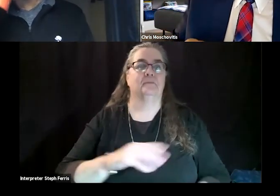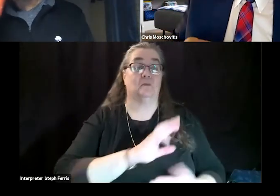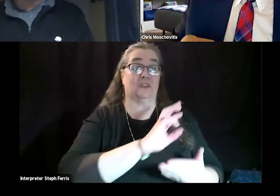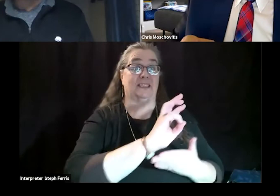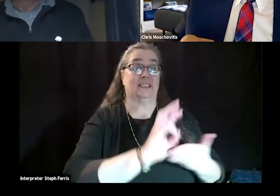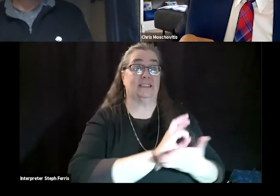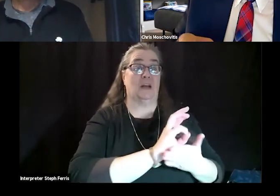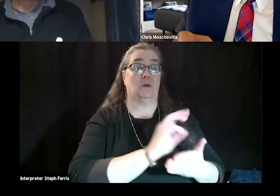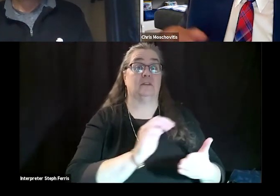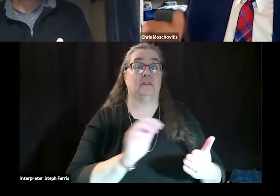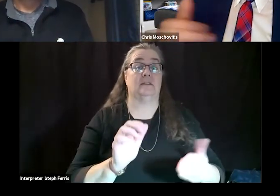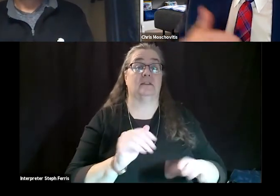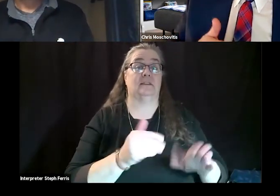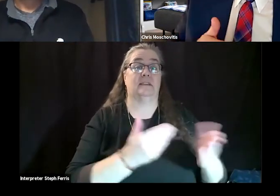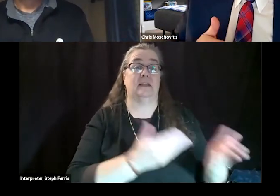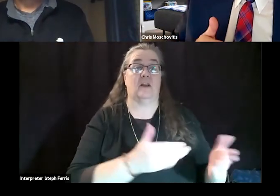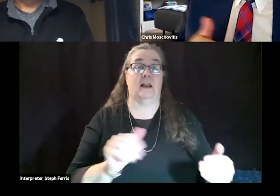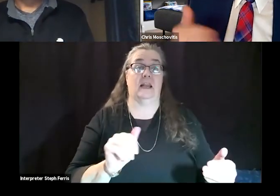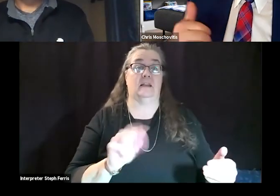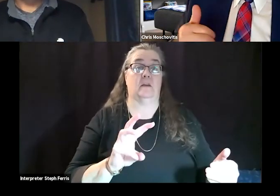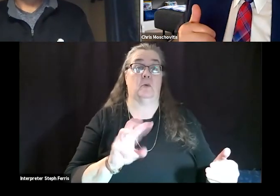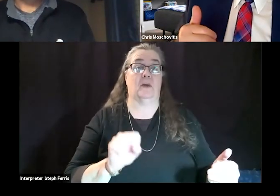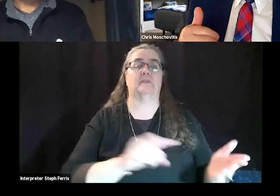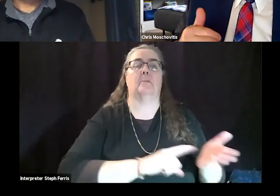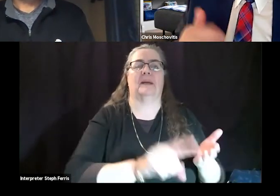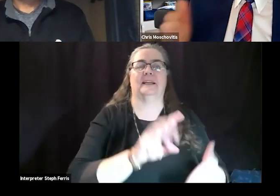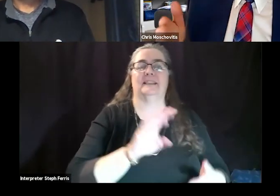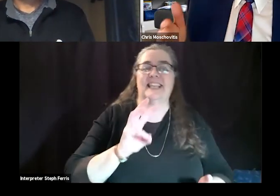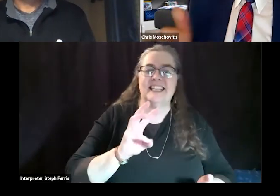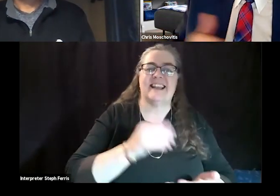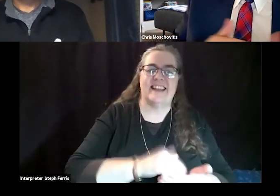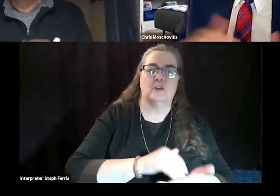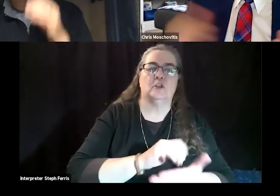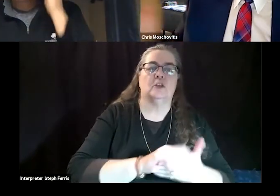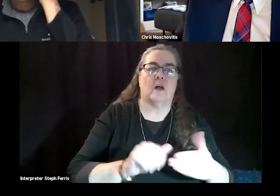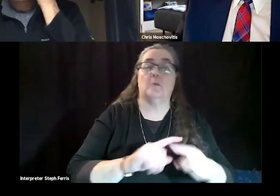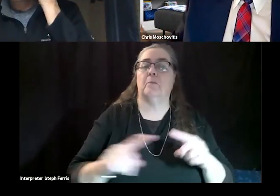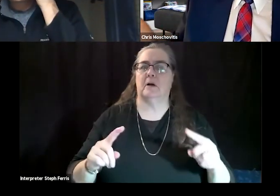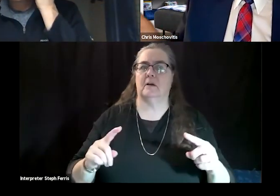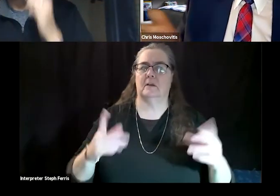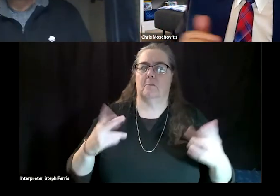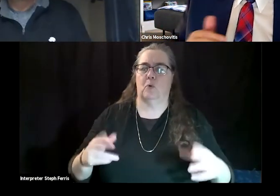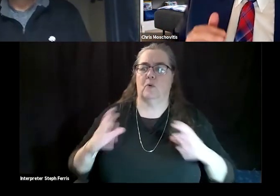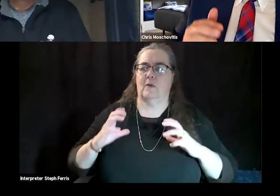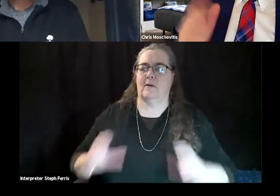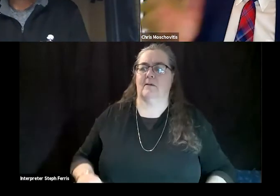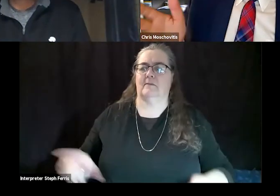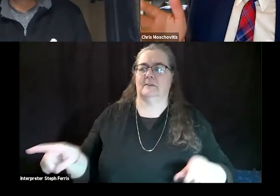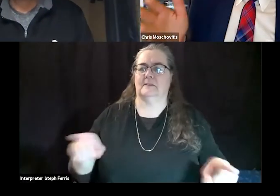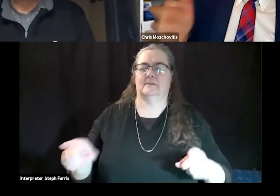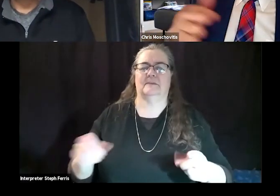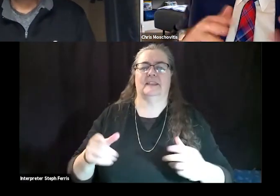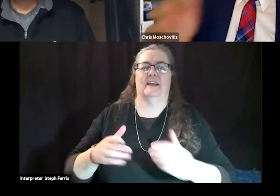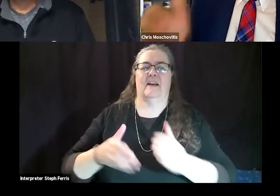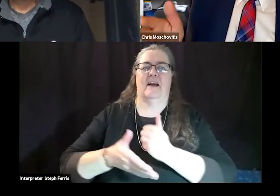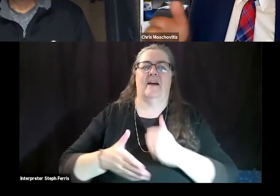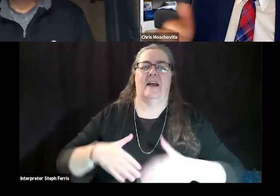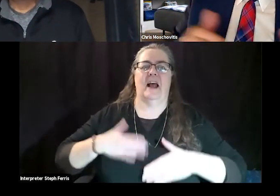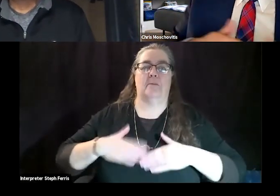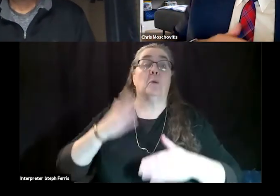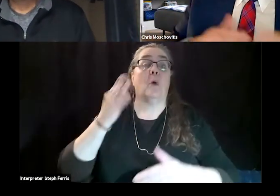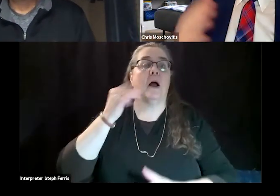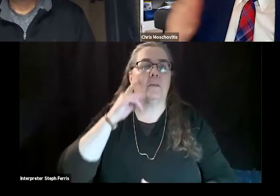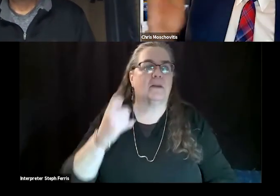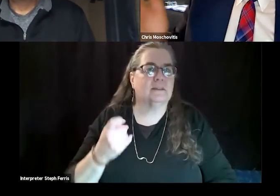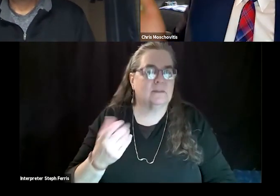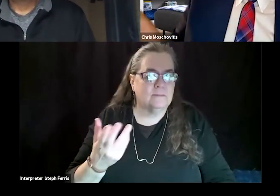AWS, but his client is happy and he's happy because otherwise they would have paid 10 times as much. Now, all that being said,